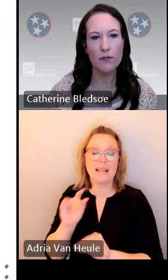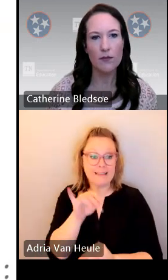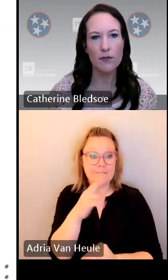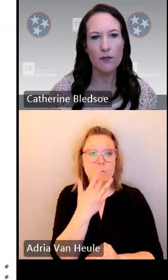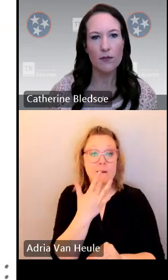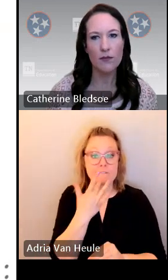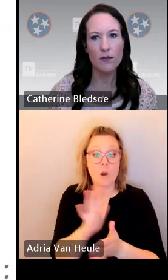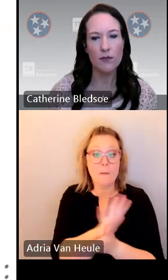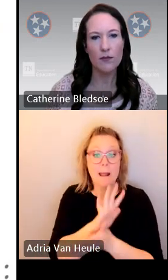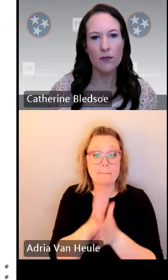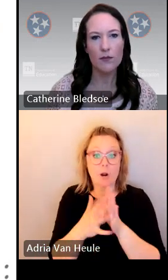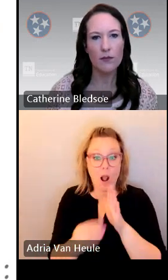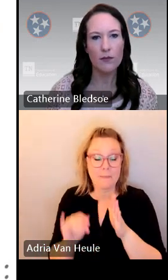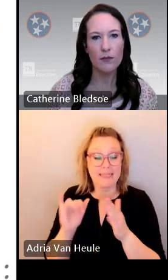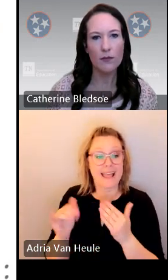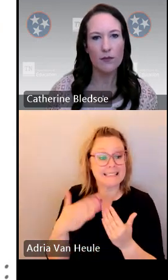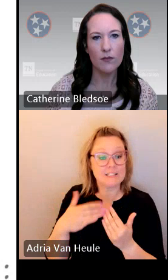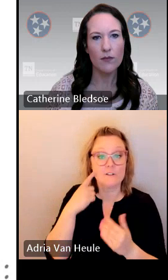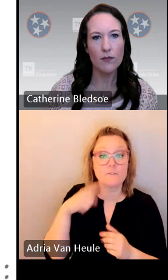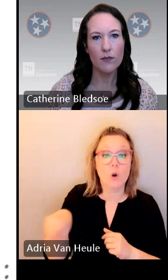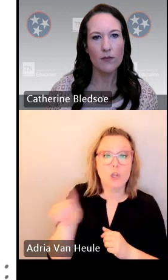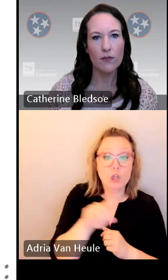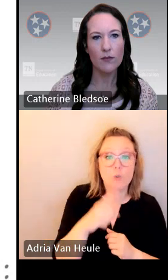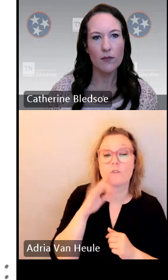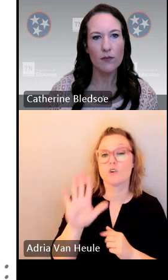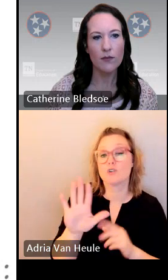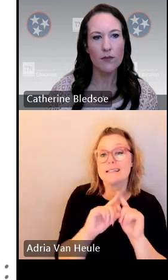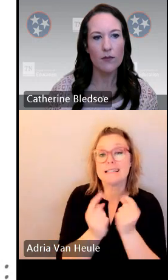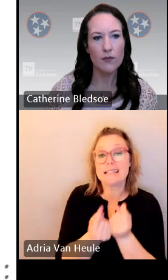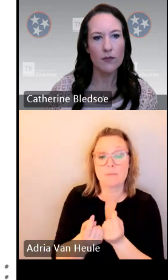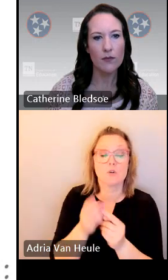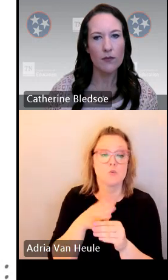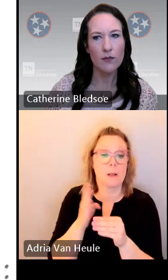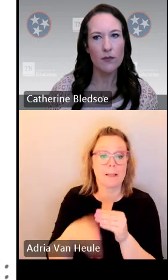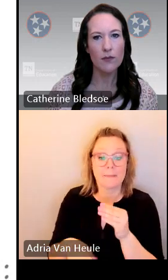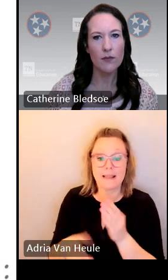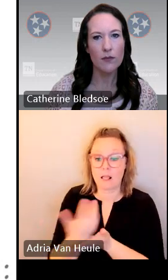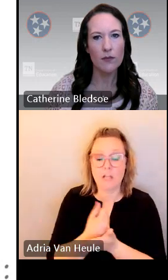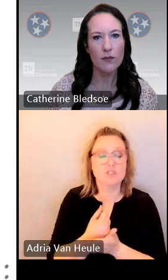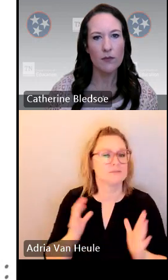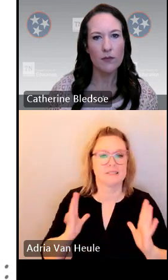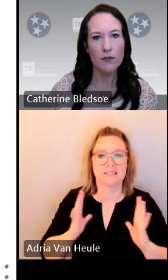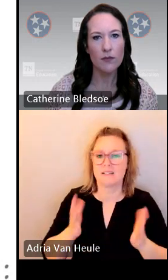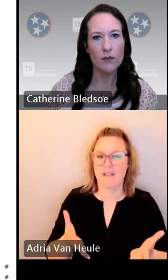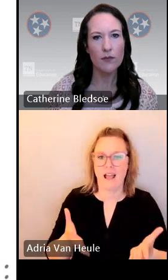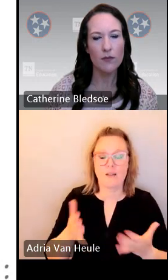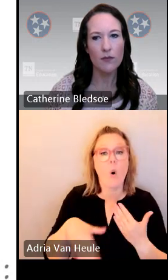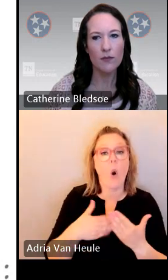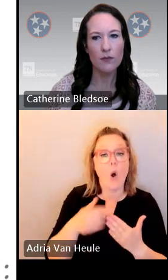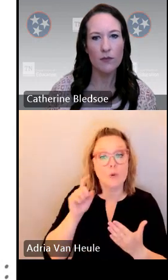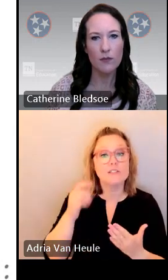copy and that works better for you and your team to complete the data collection, that is perfectly fine. All you need to know is that